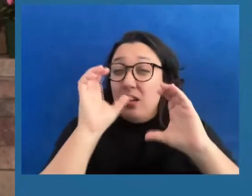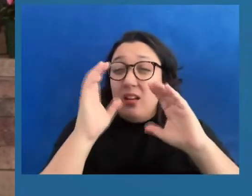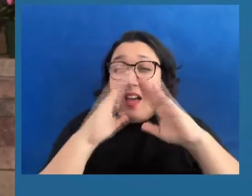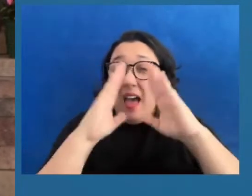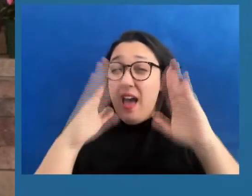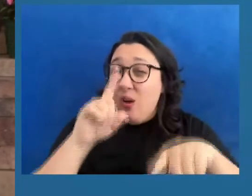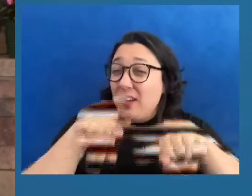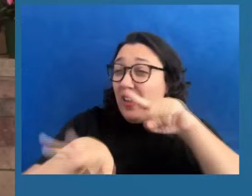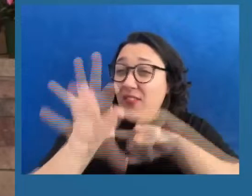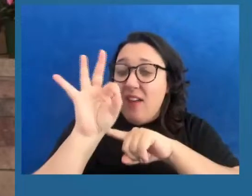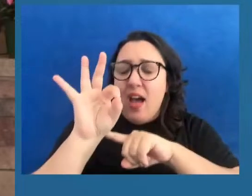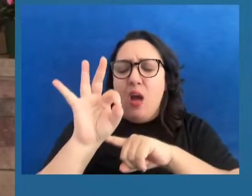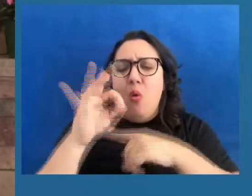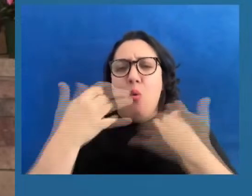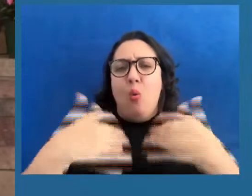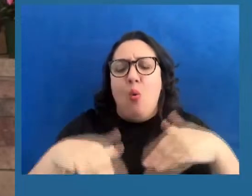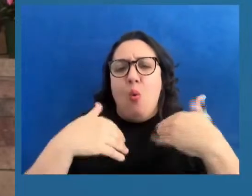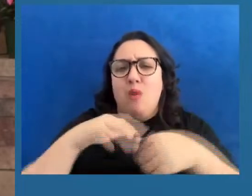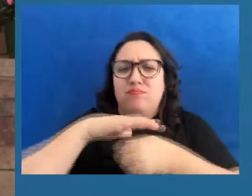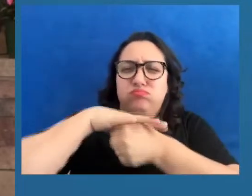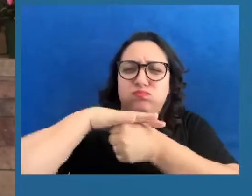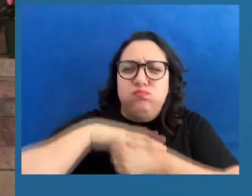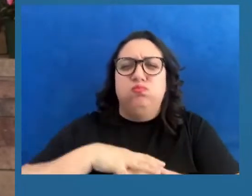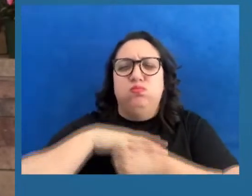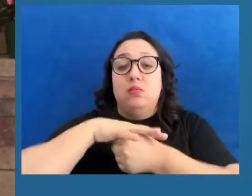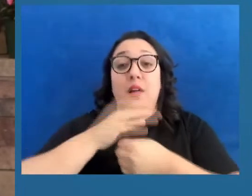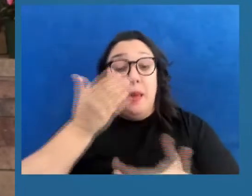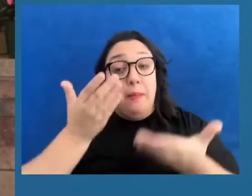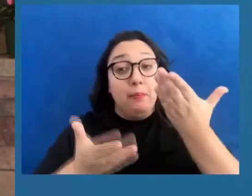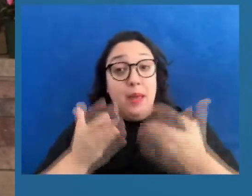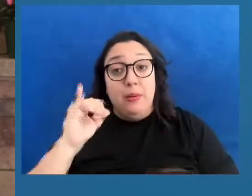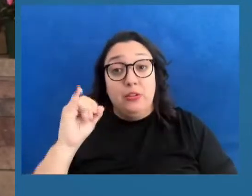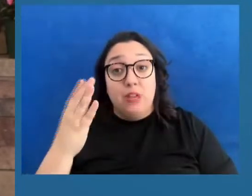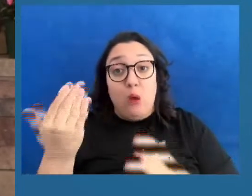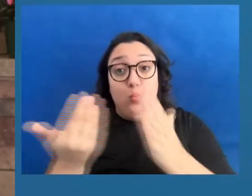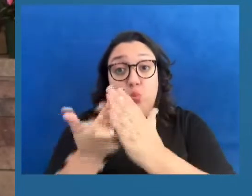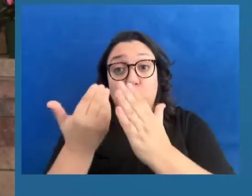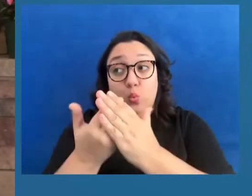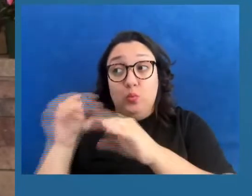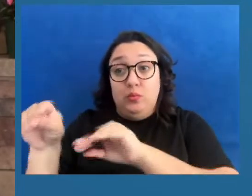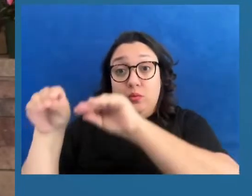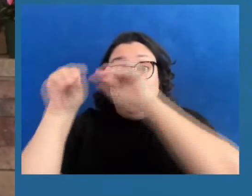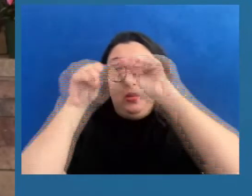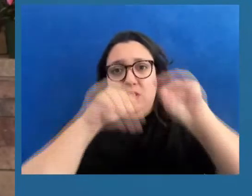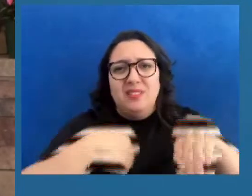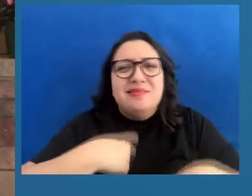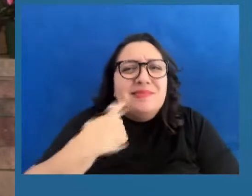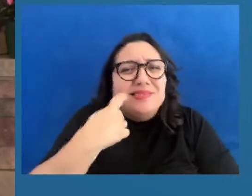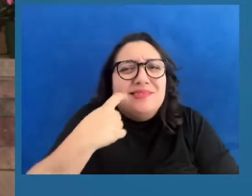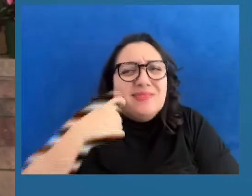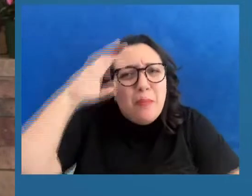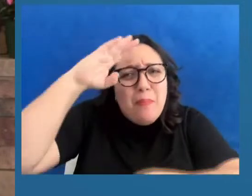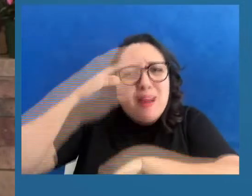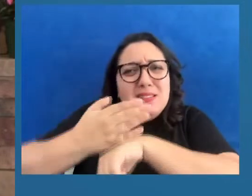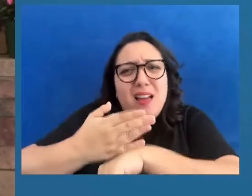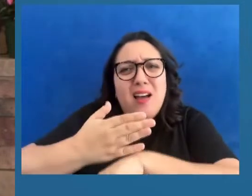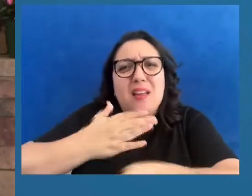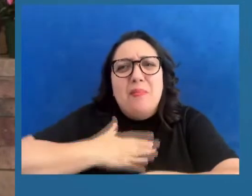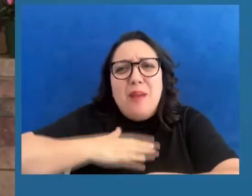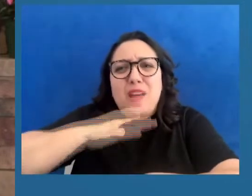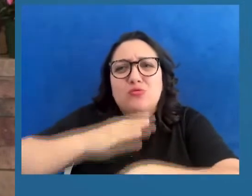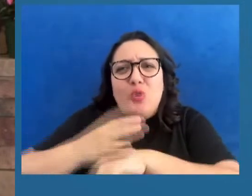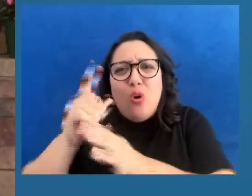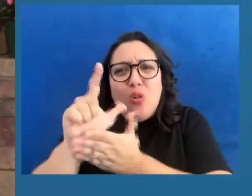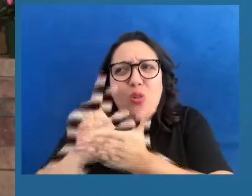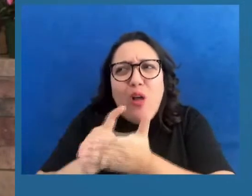Sometimes you have a lot of pressure. You might be about to change jobs, and this is what my son and daughter-in-law went through. They're about to change jobs, but you knew if you